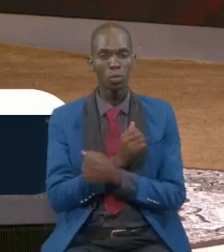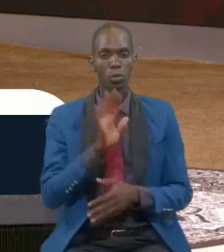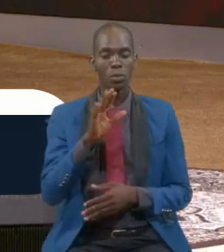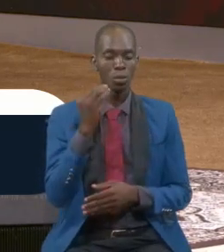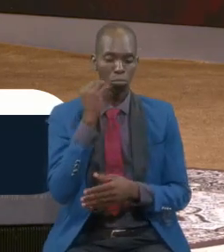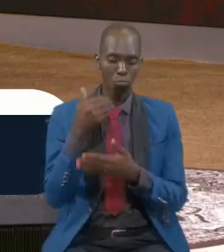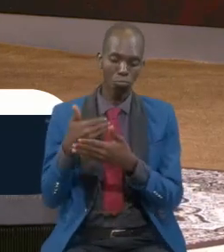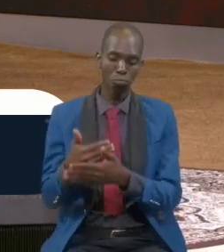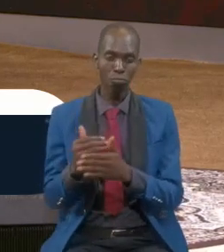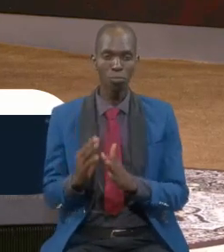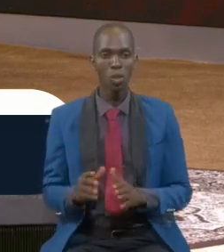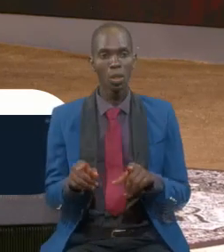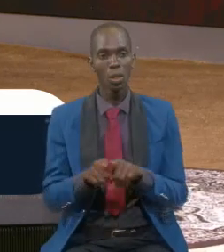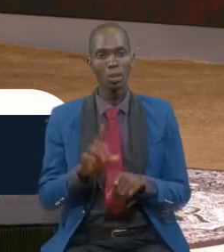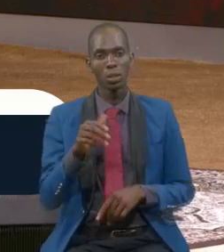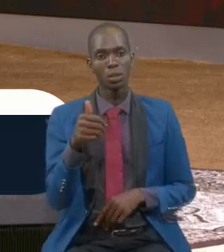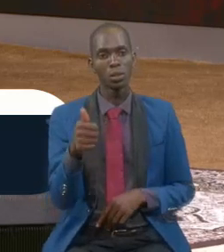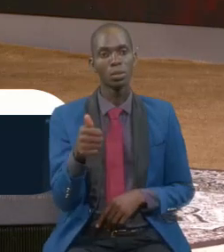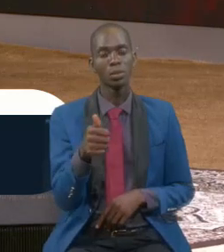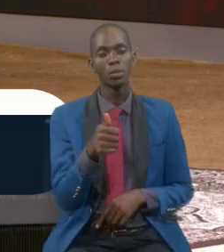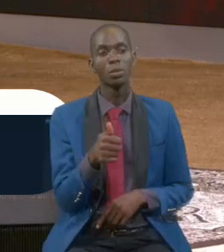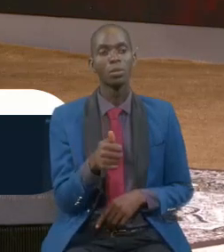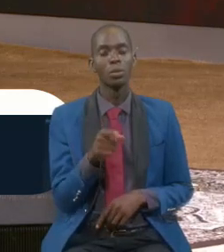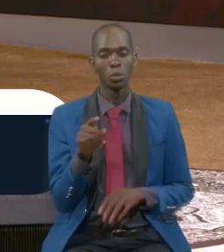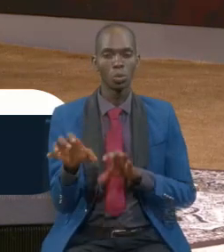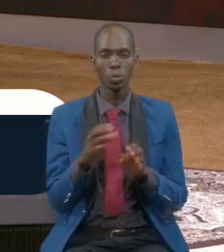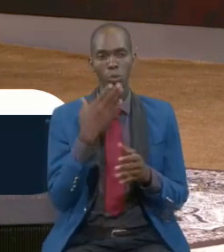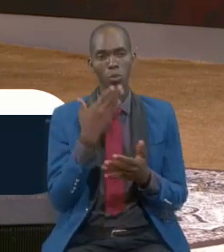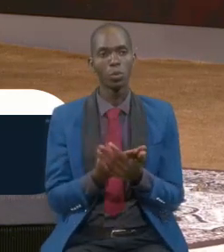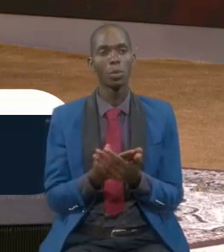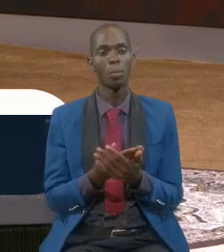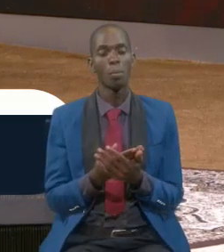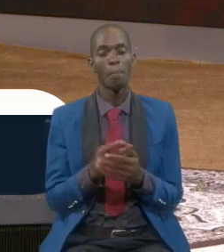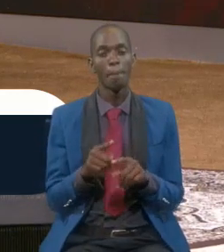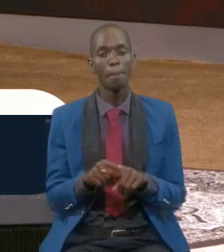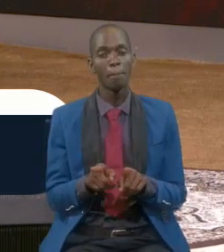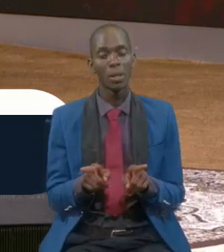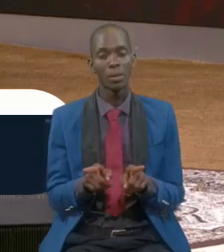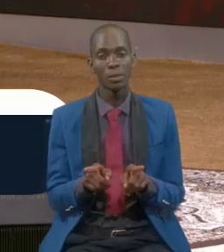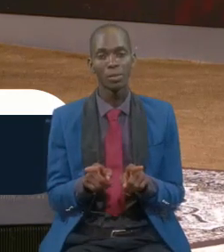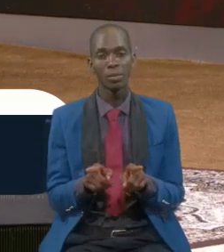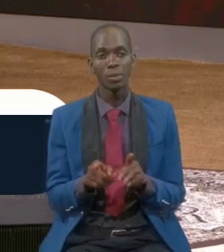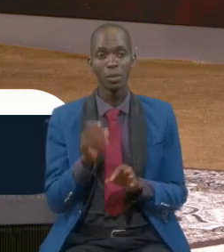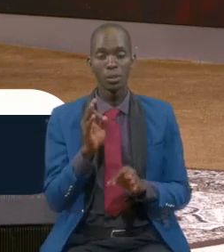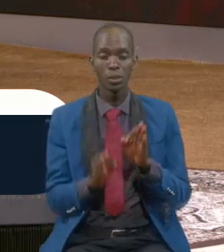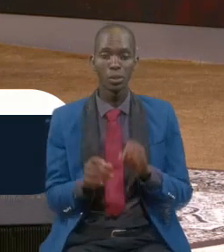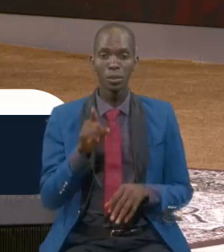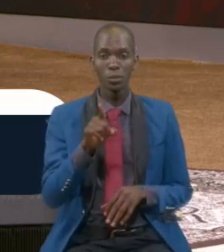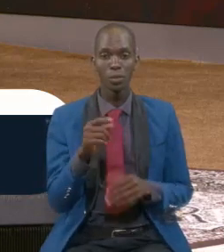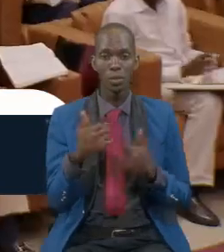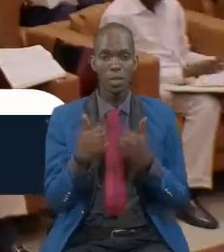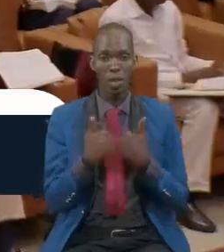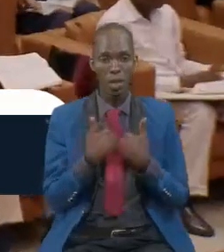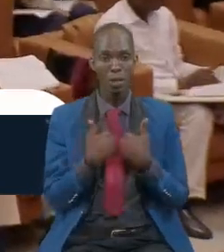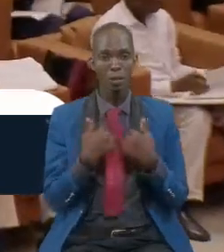as thyself he do well verse 9 but if he have